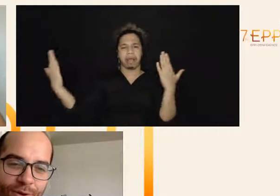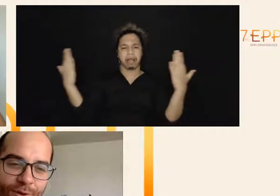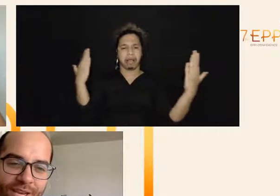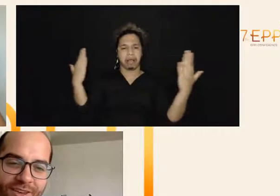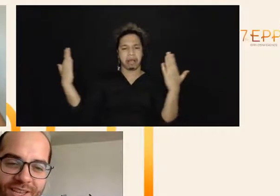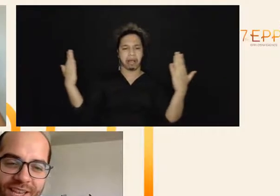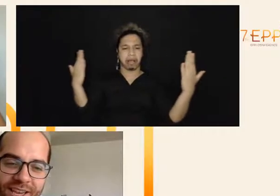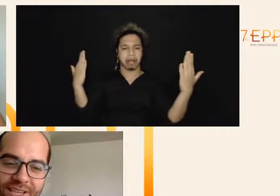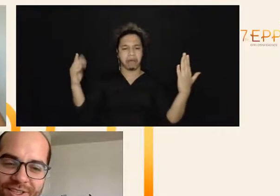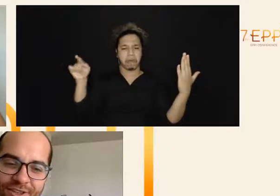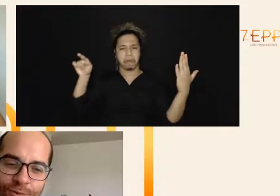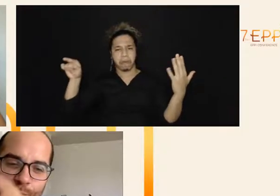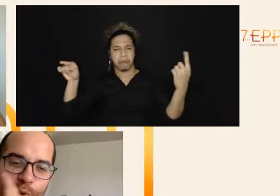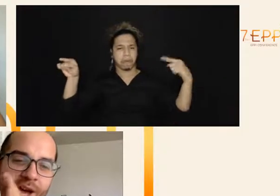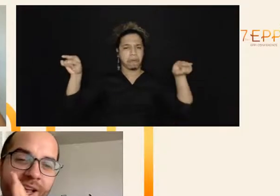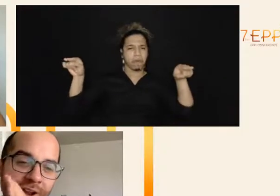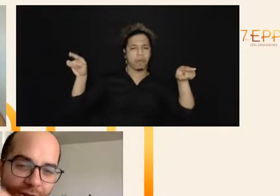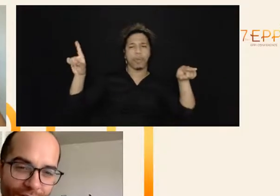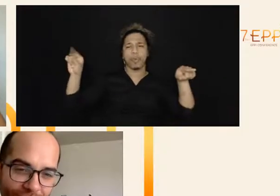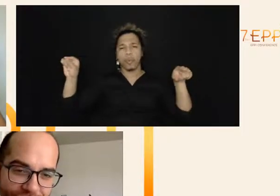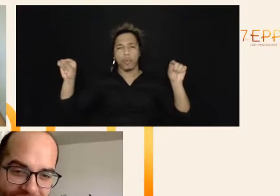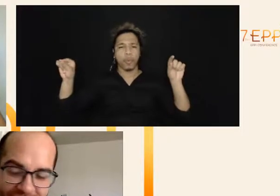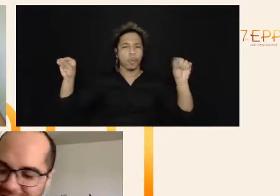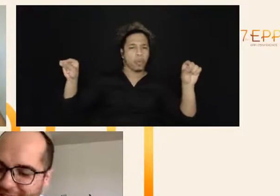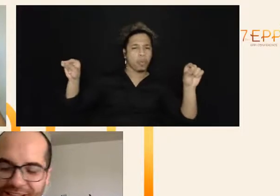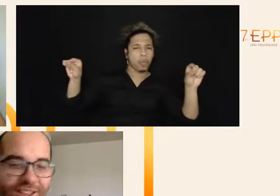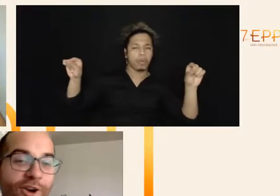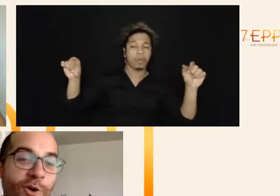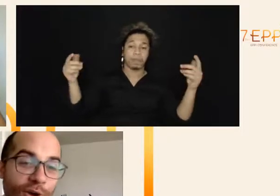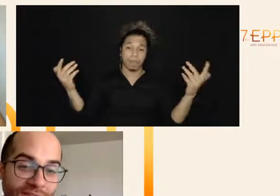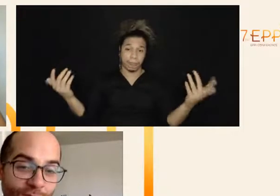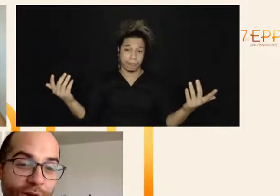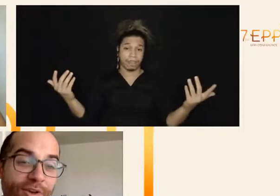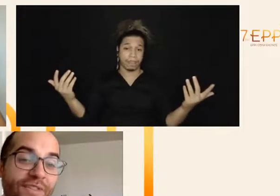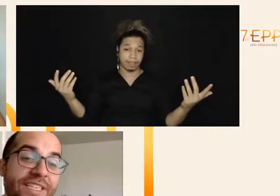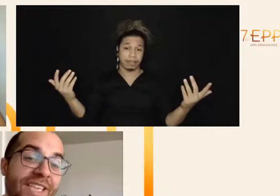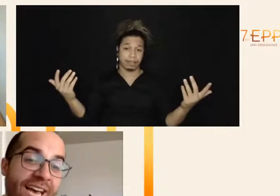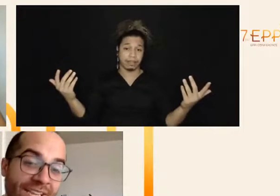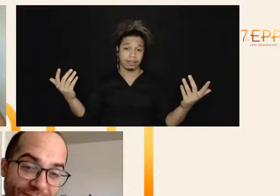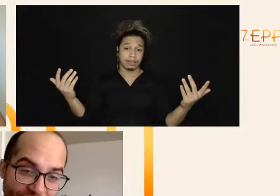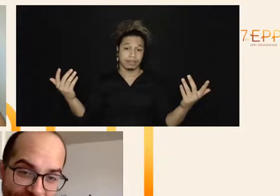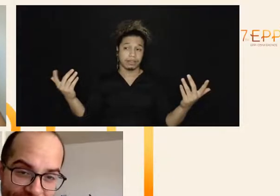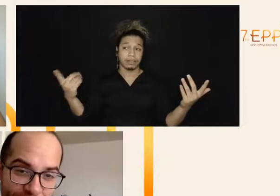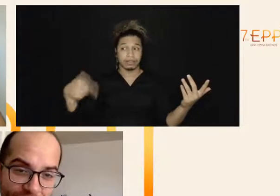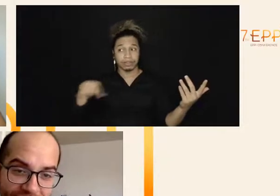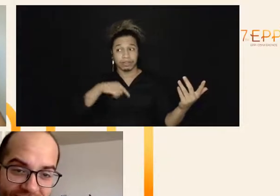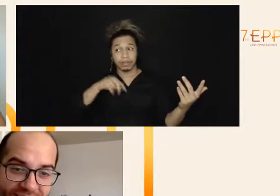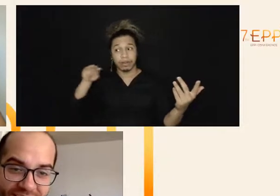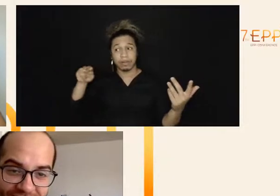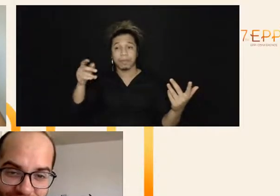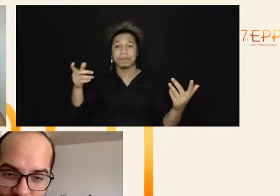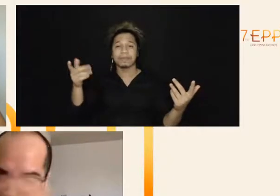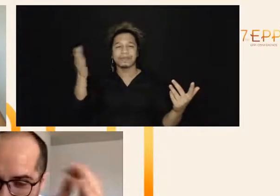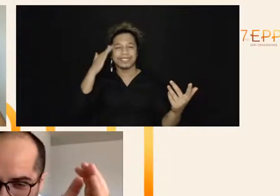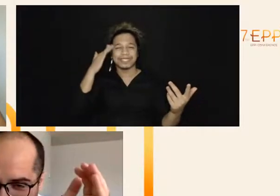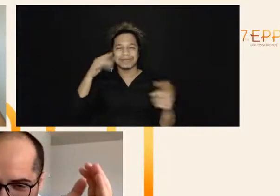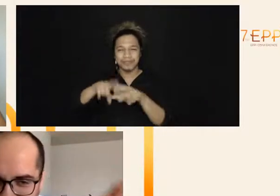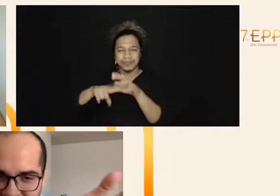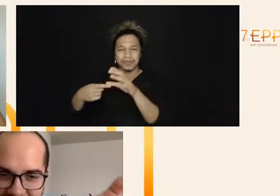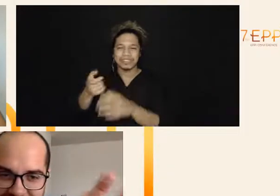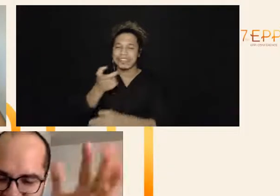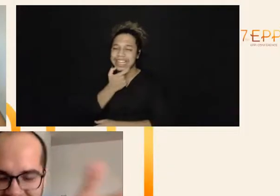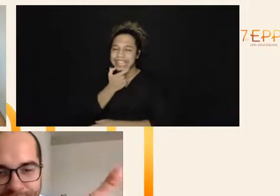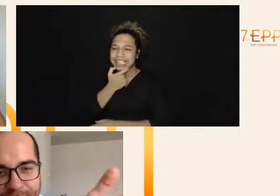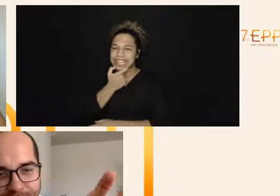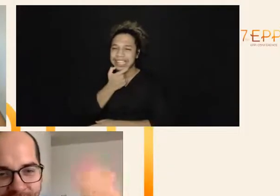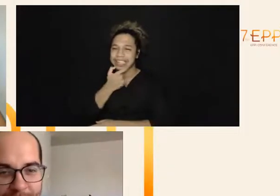nowadays, we are only looking into one of the coins, one of the sides of this coin. And so